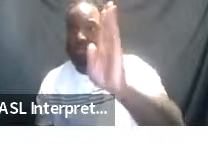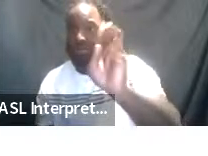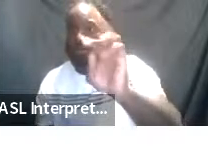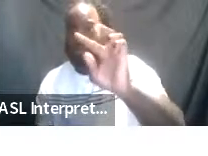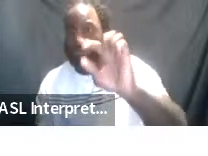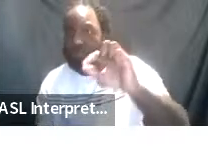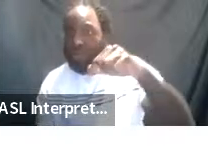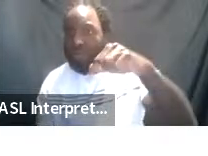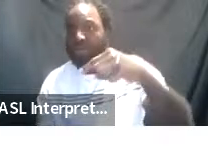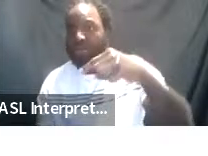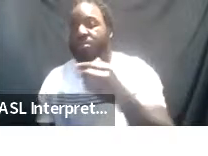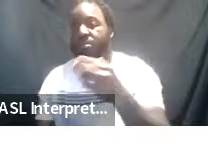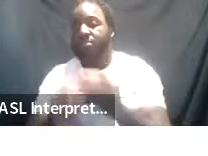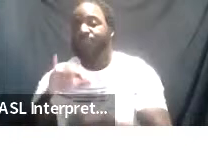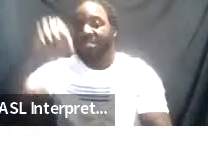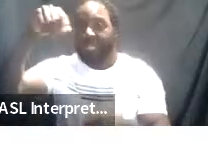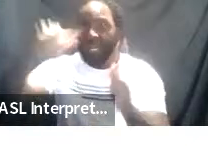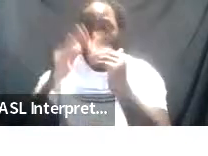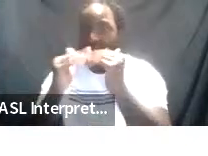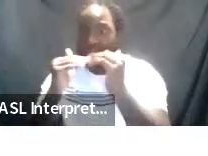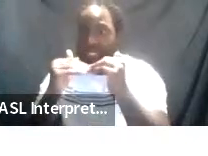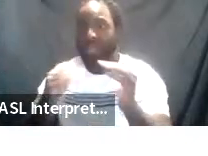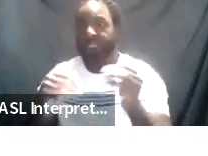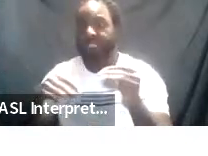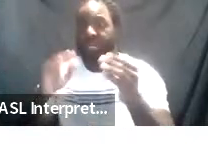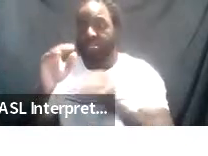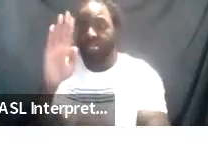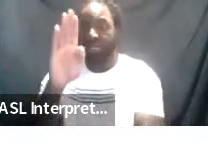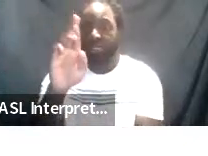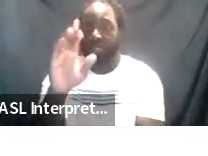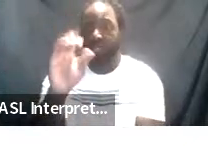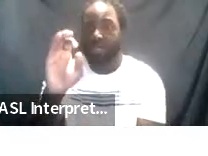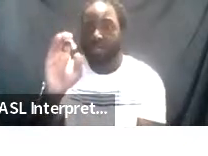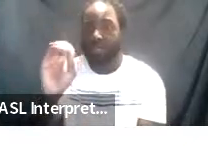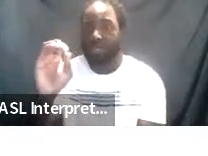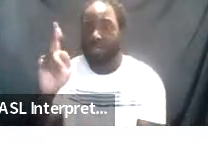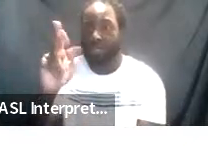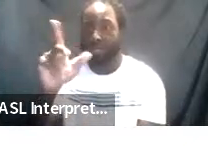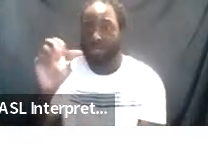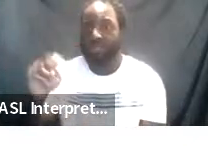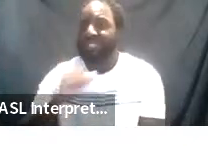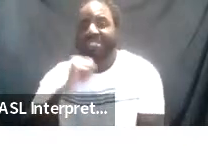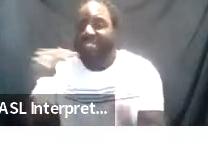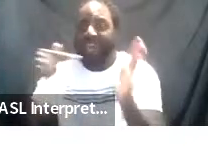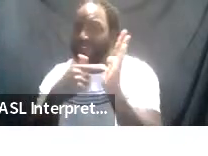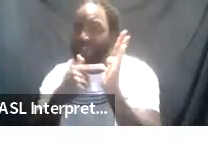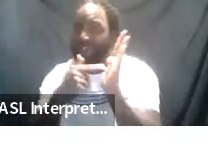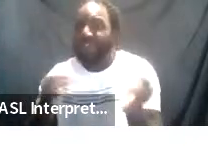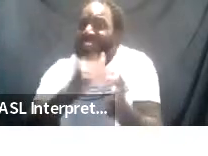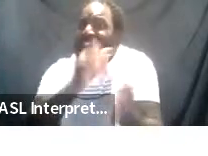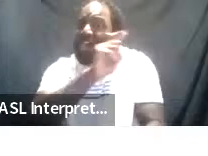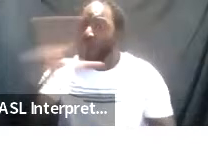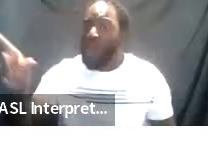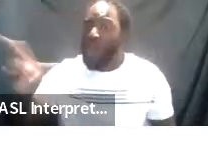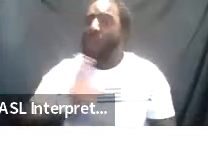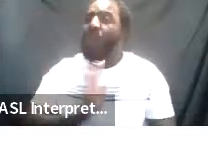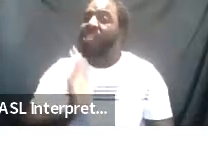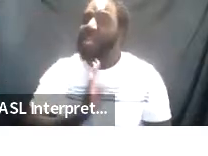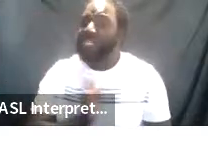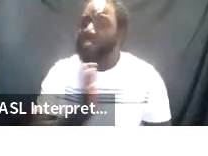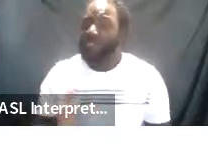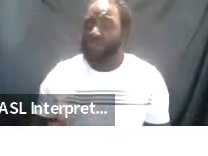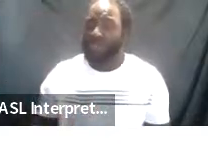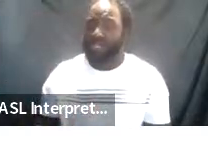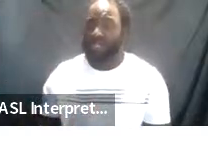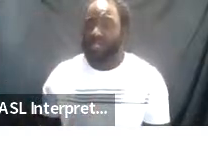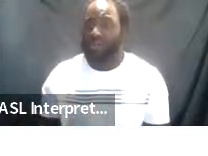downtown Brooklyn, it is not affordable. It is all luxury. So wouldn't it have